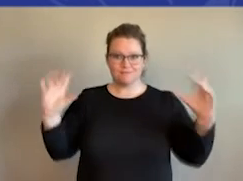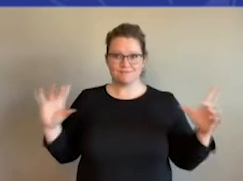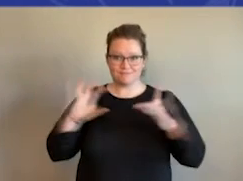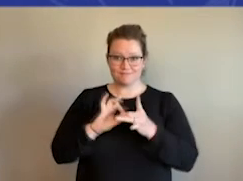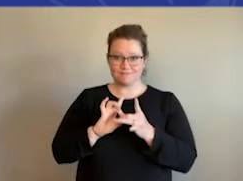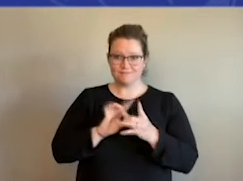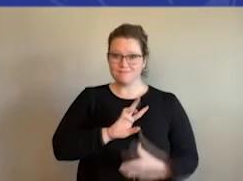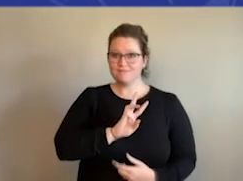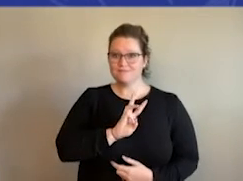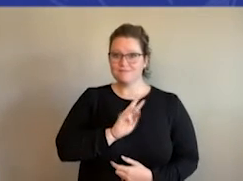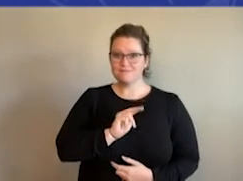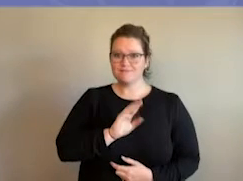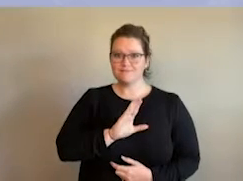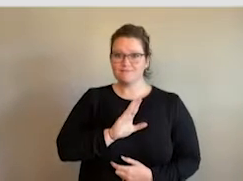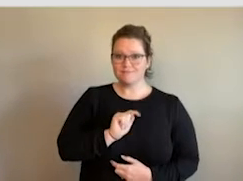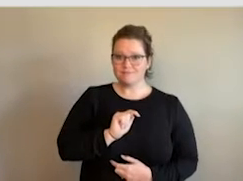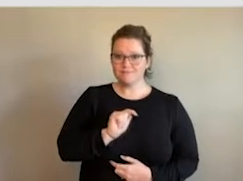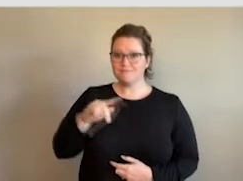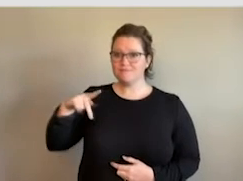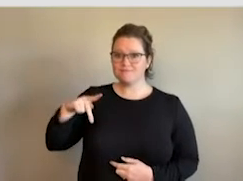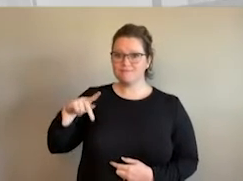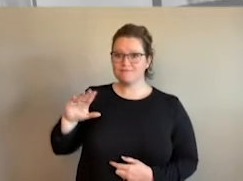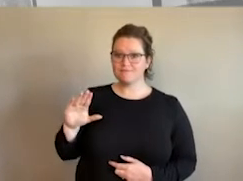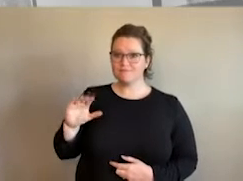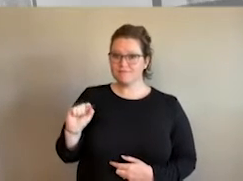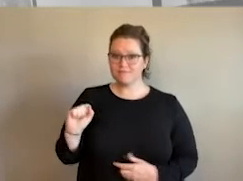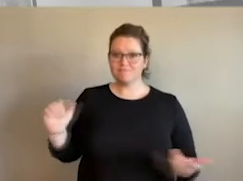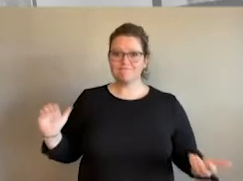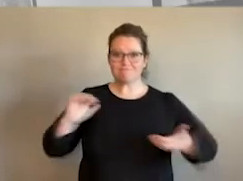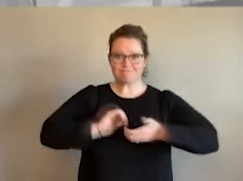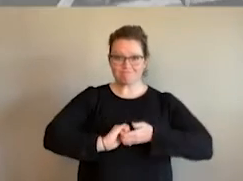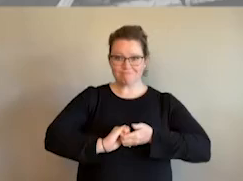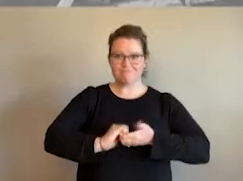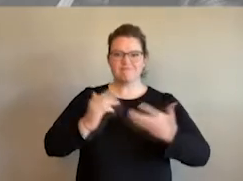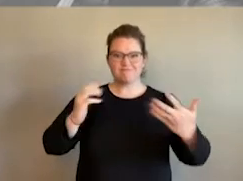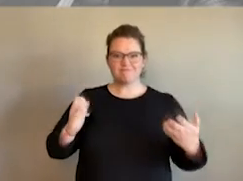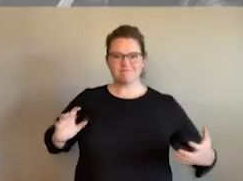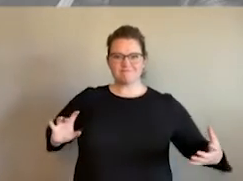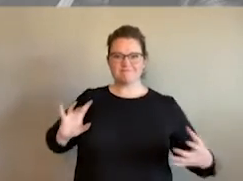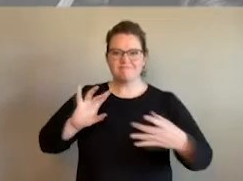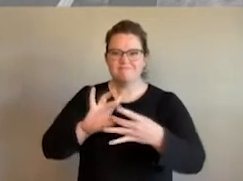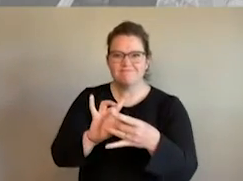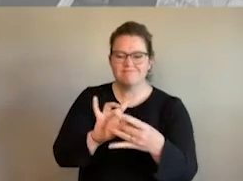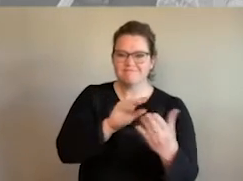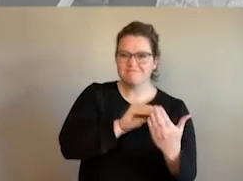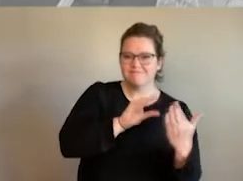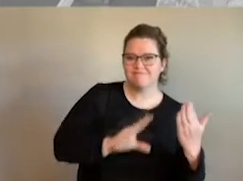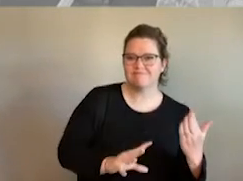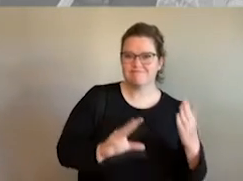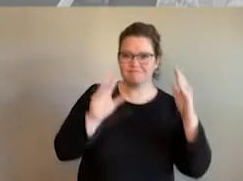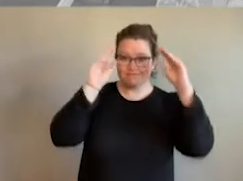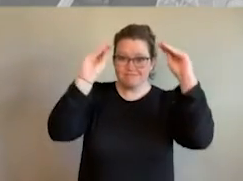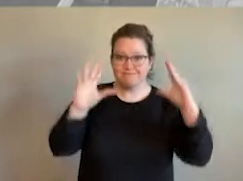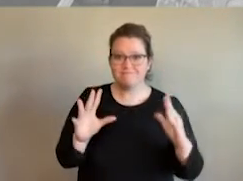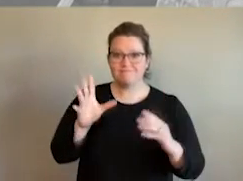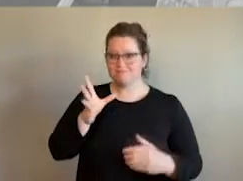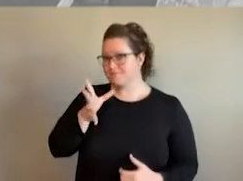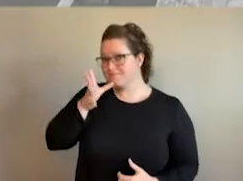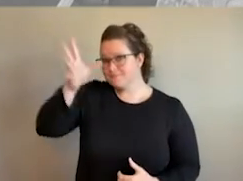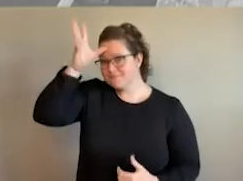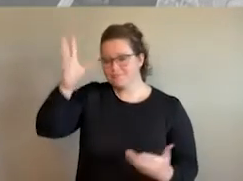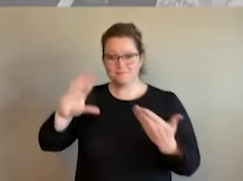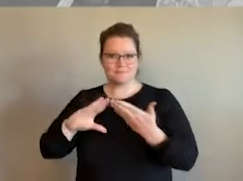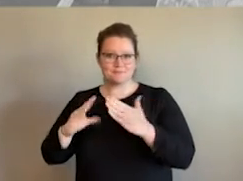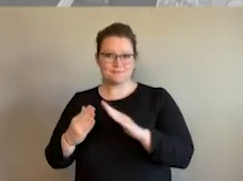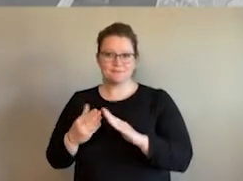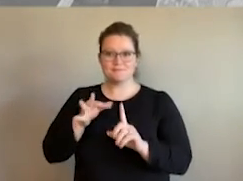a partnership with WNCT and Pitt County Schools. We're here to connect and reconnect with students, teachers, parents, and community during